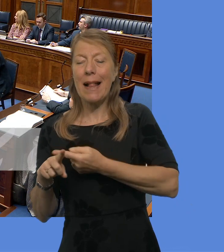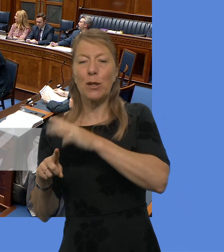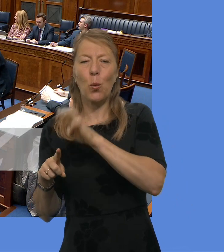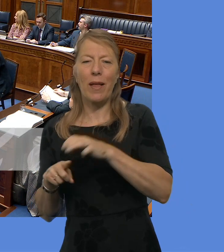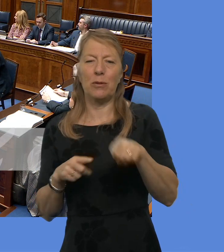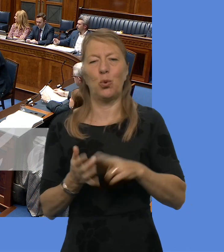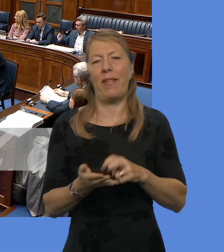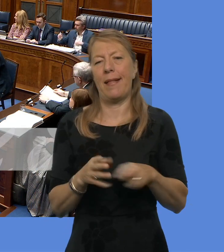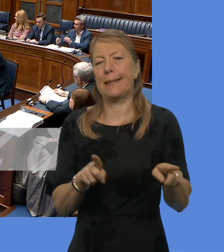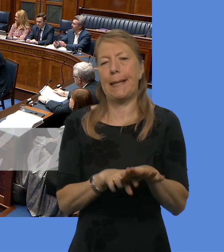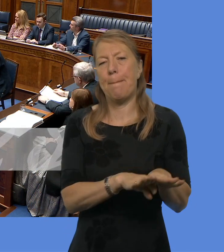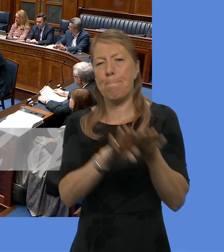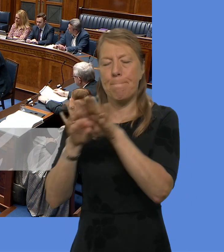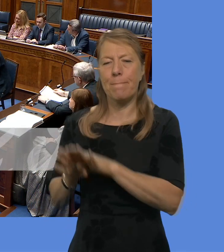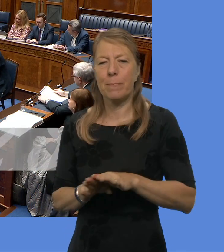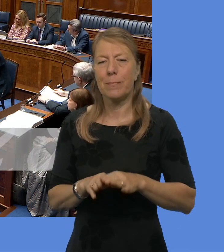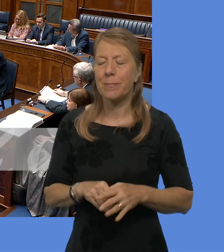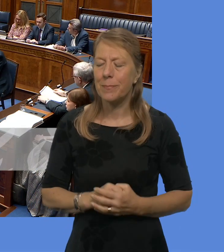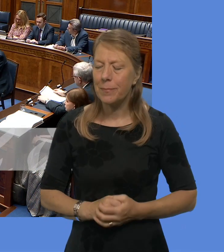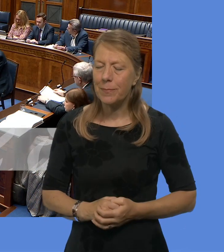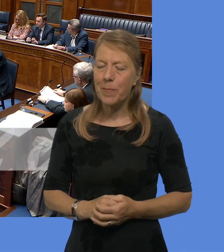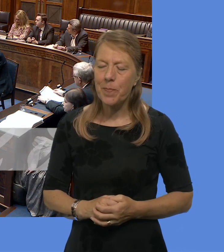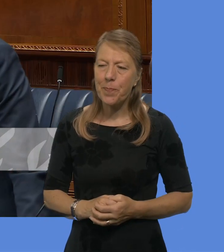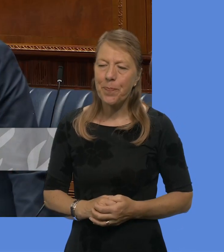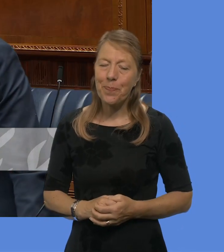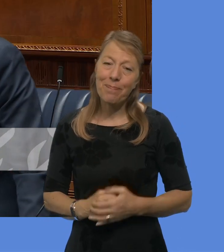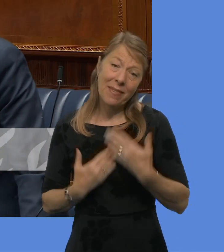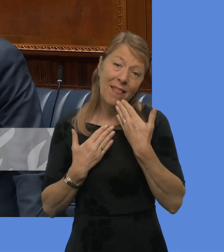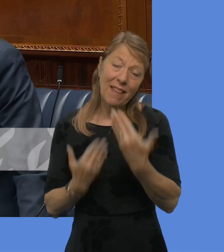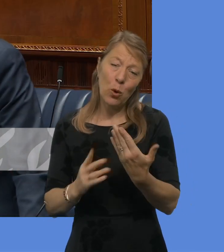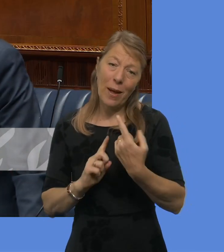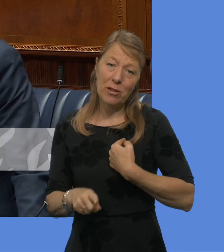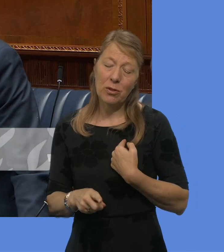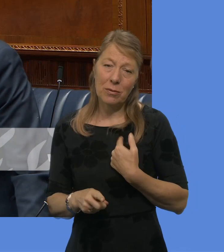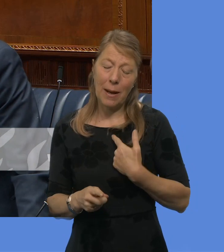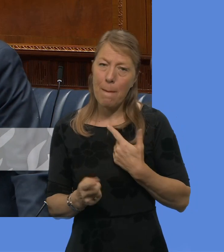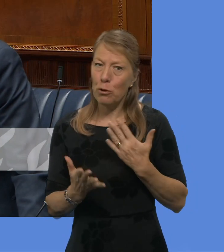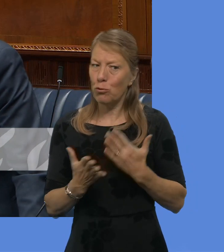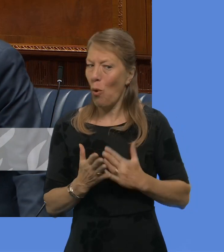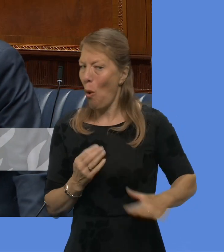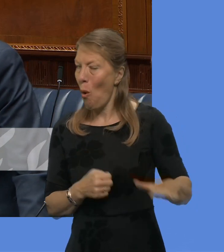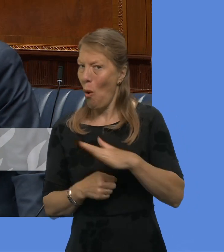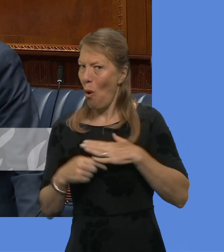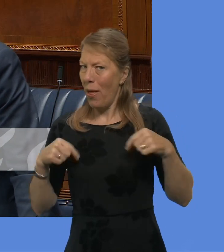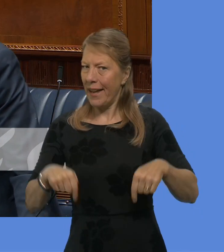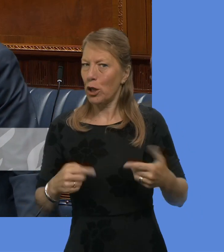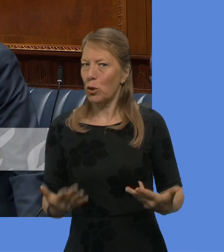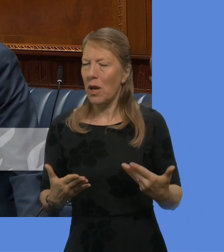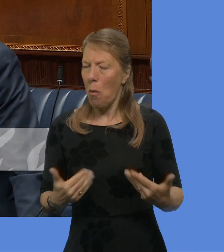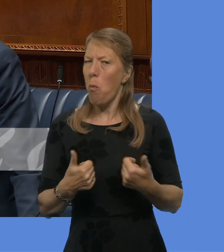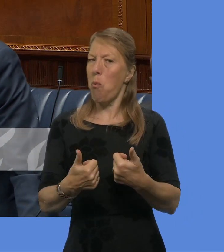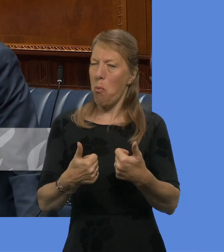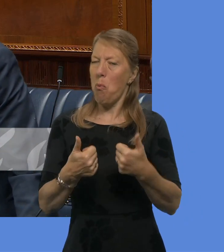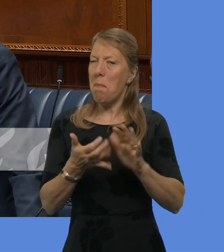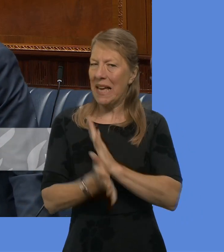Mr Speaker, and thank the Minister for her answer, and I think it's one that members across the chamber will welcome. Would the Minister be able to confirm how